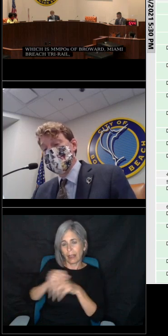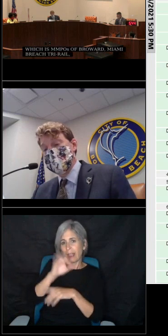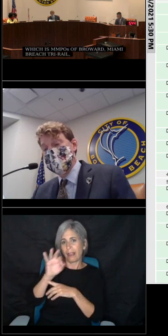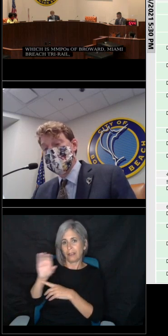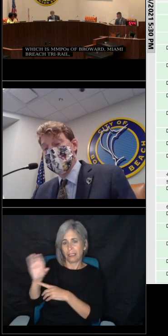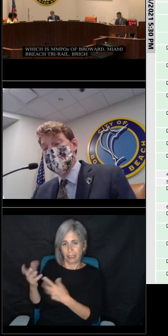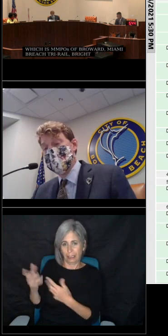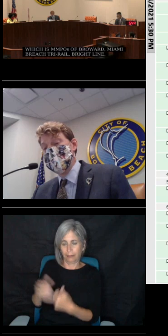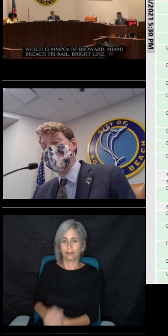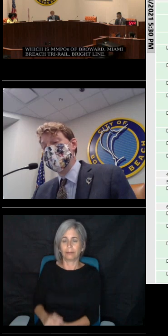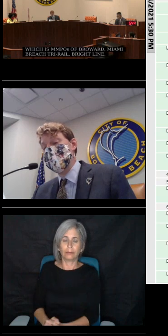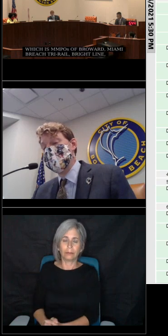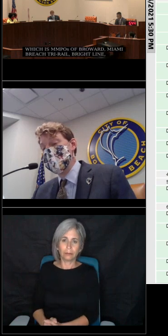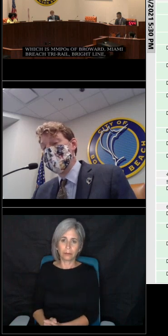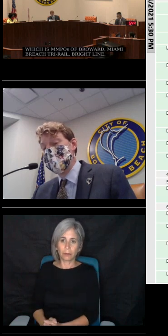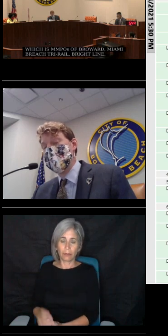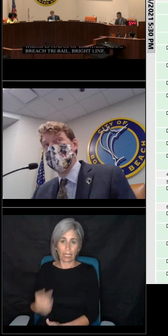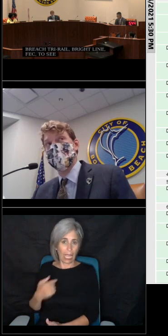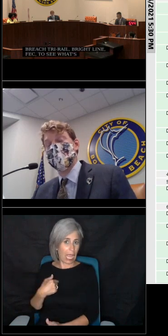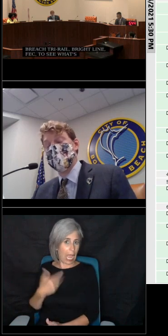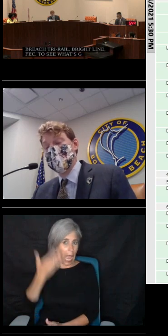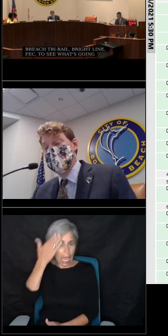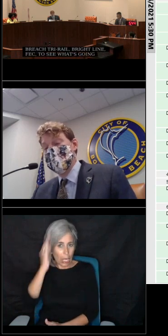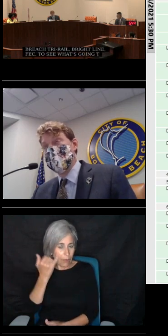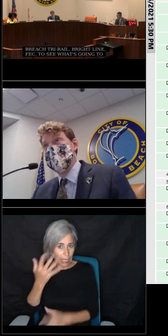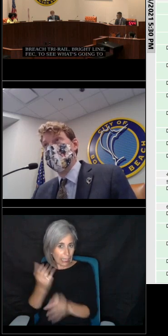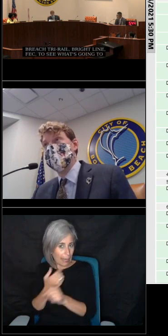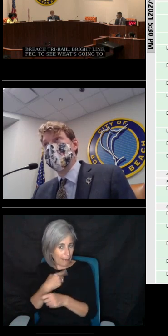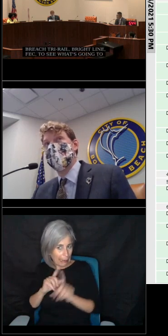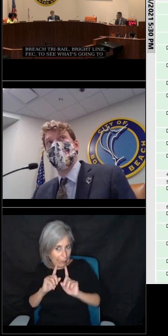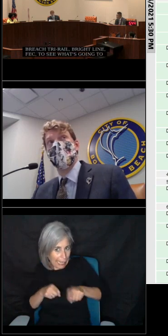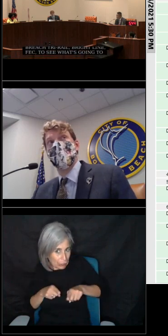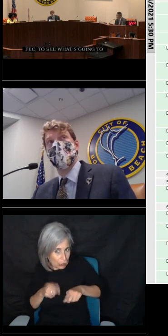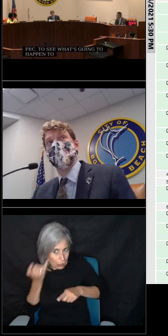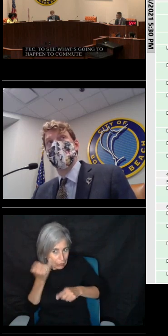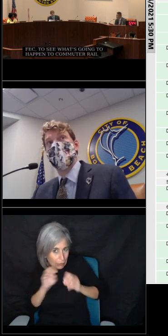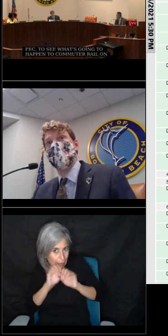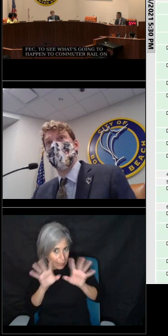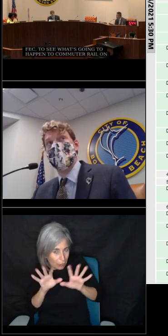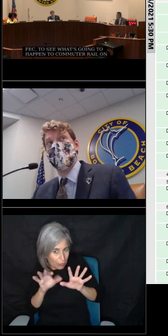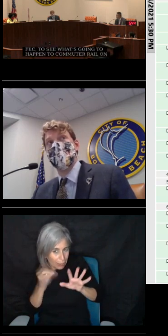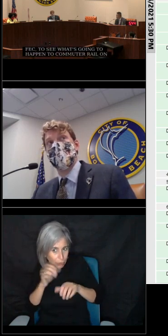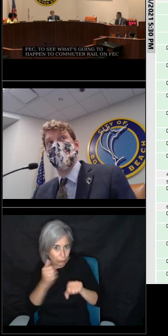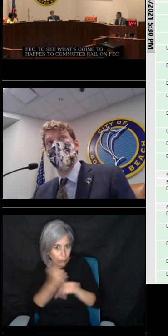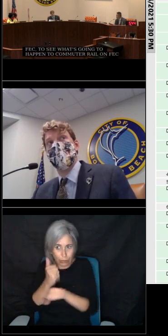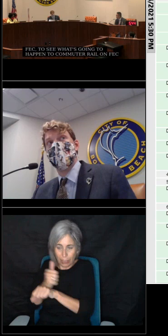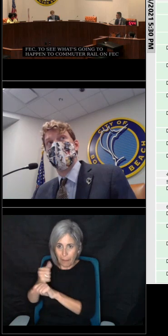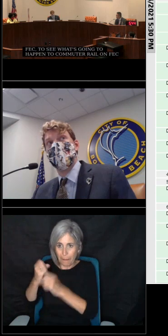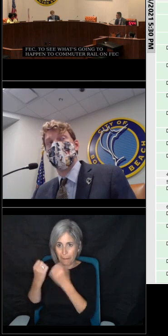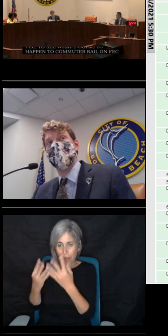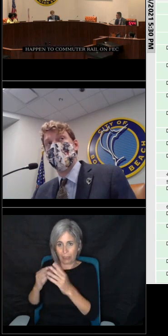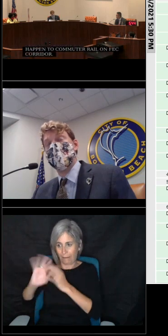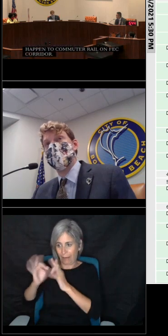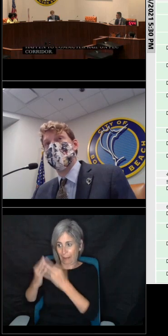corridor. I don't know if I got my answer whether we should start building multifamily now or